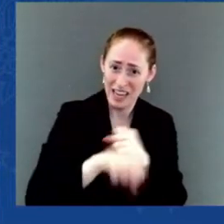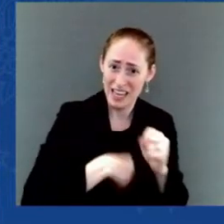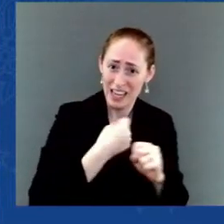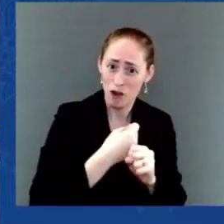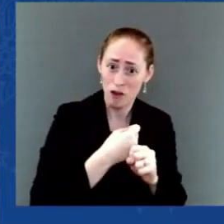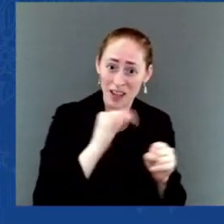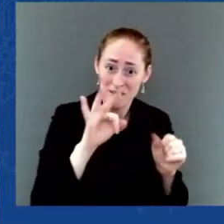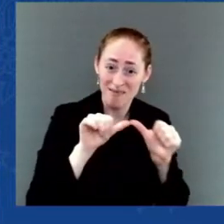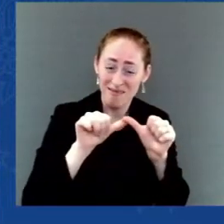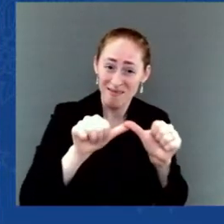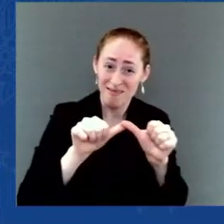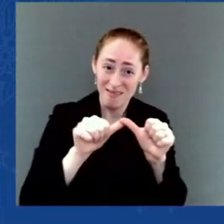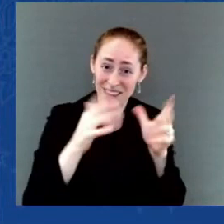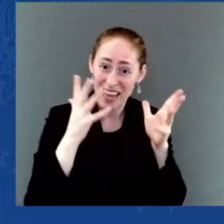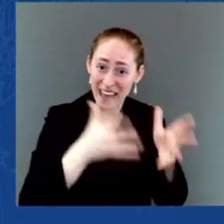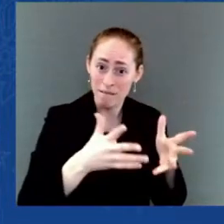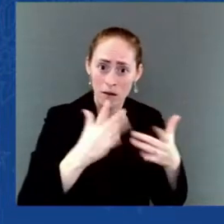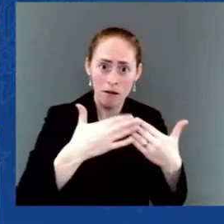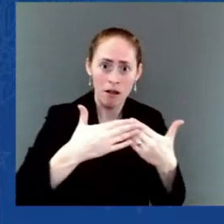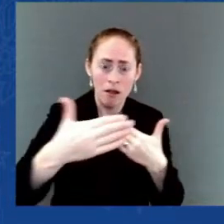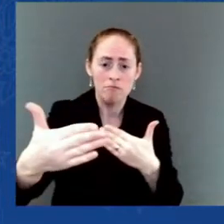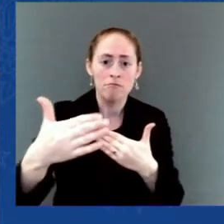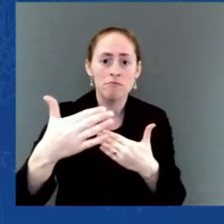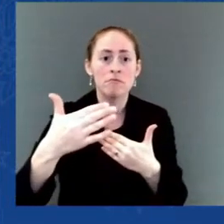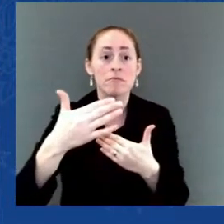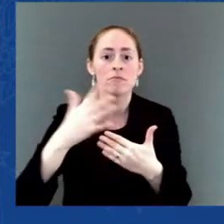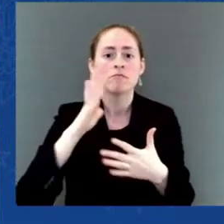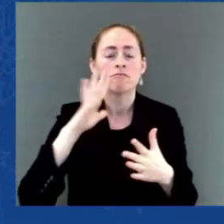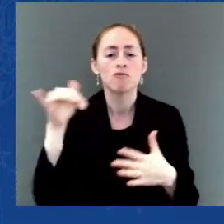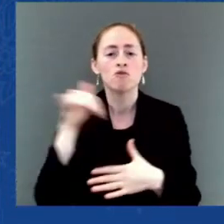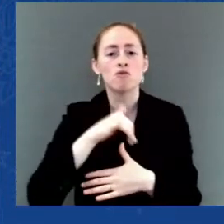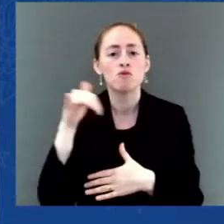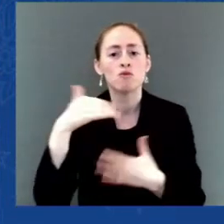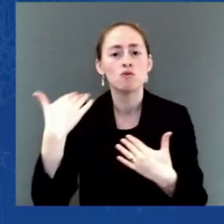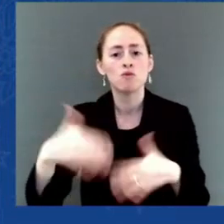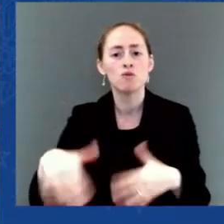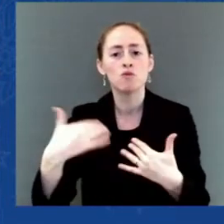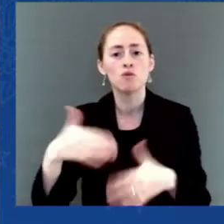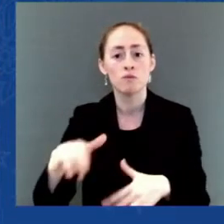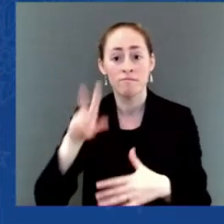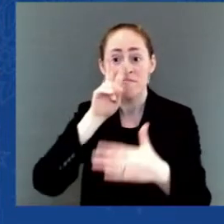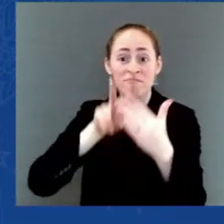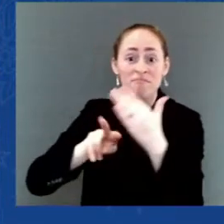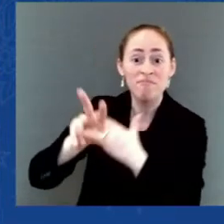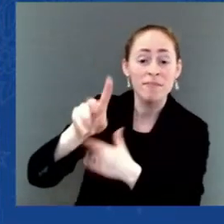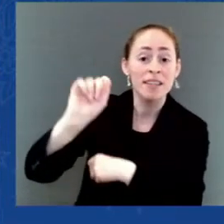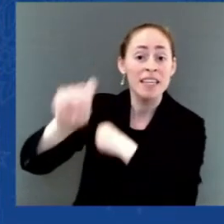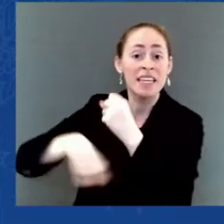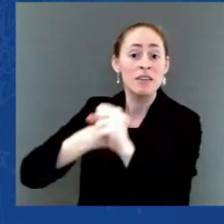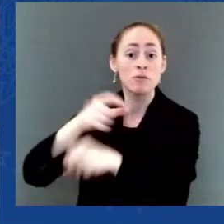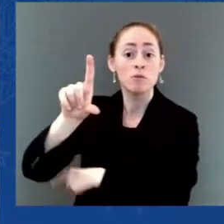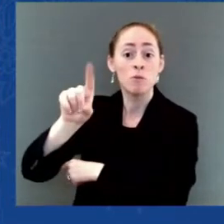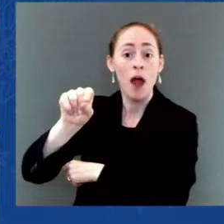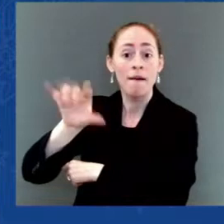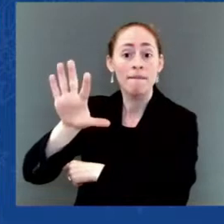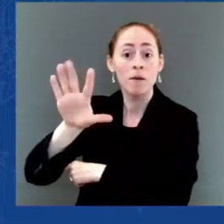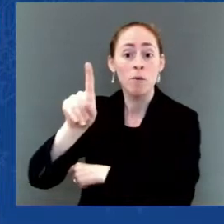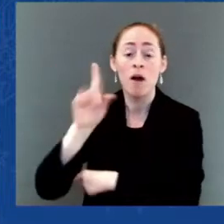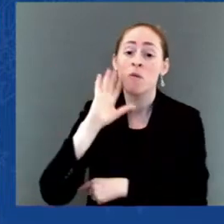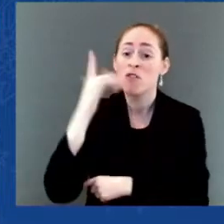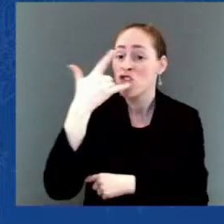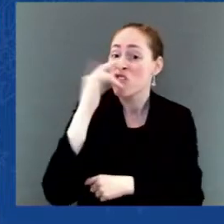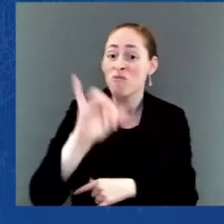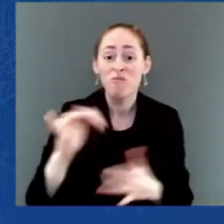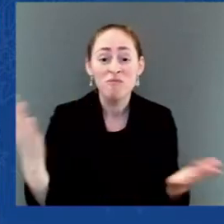2051, China would account for 42 percent,